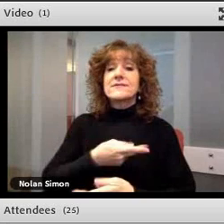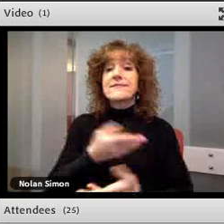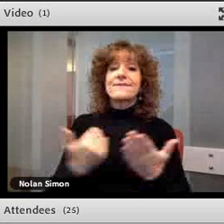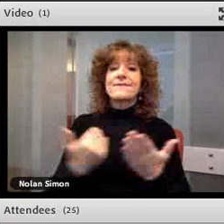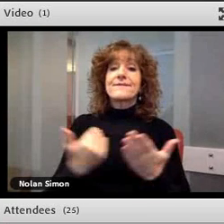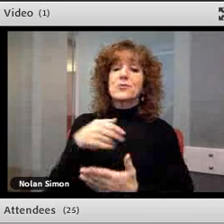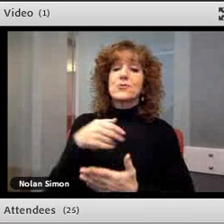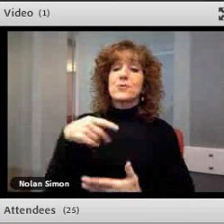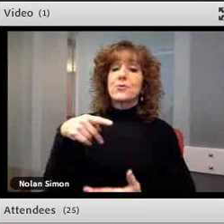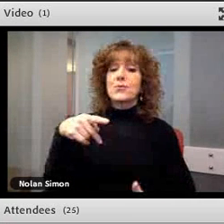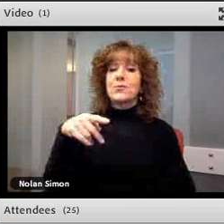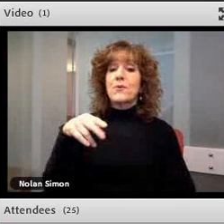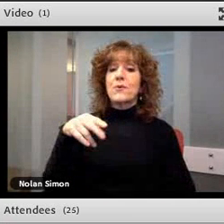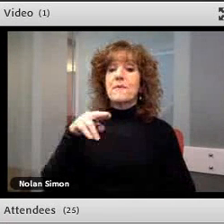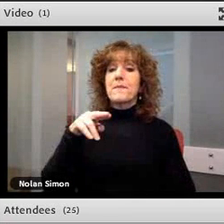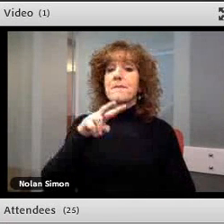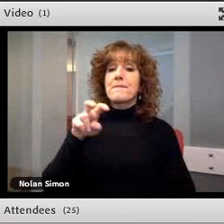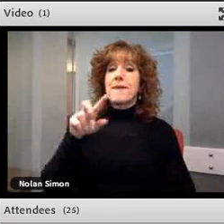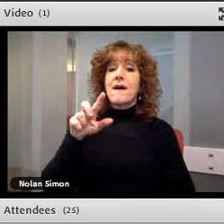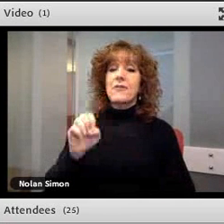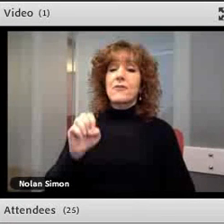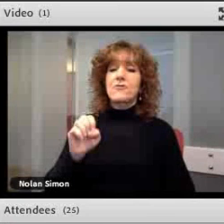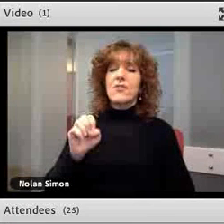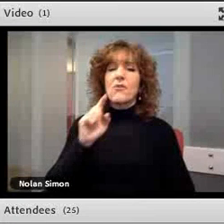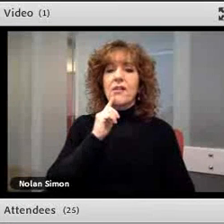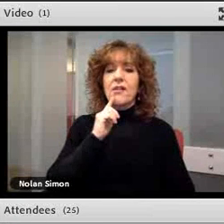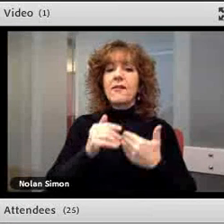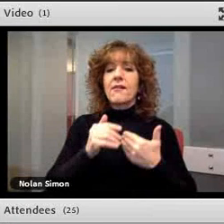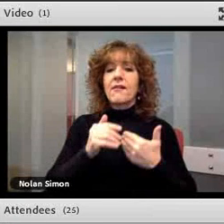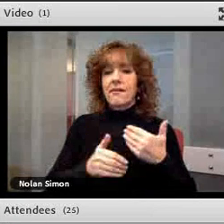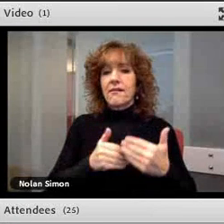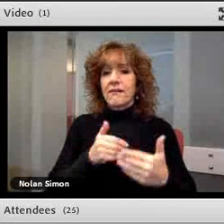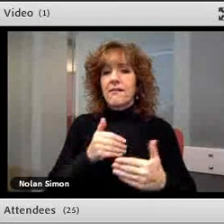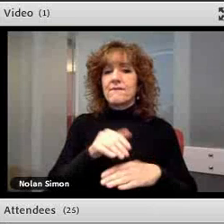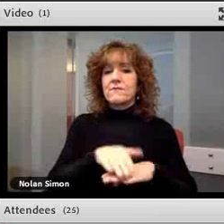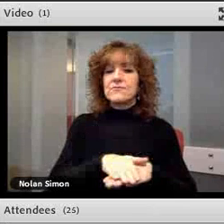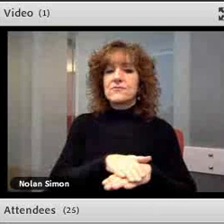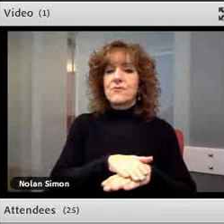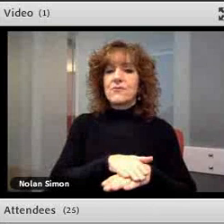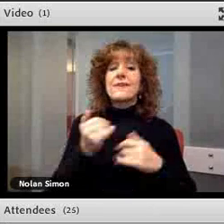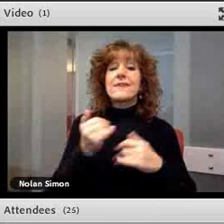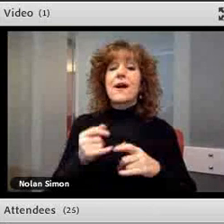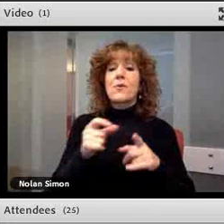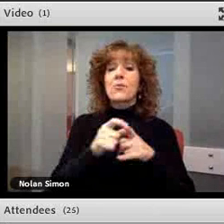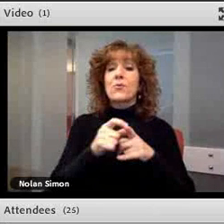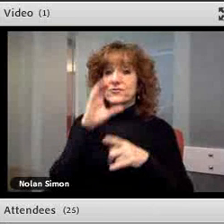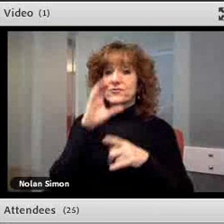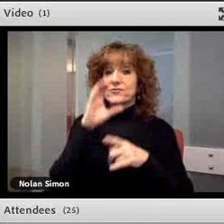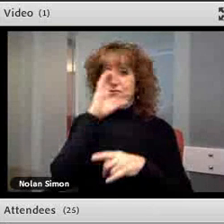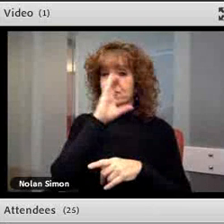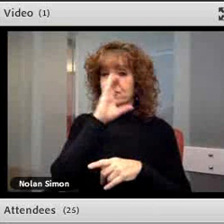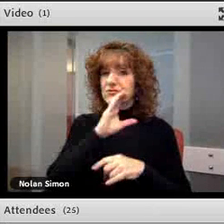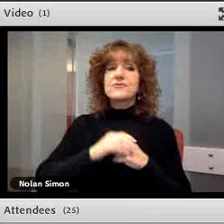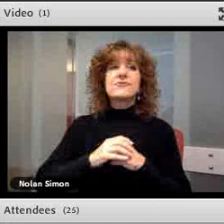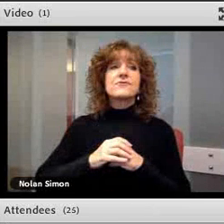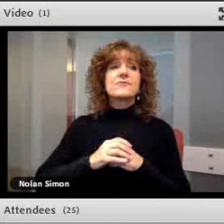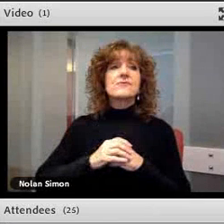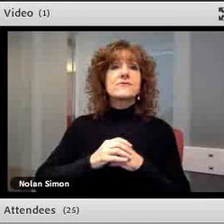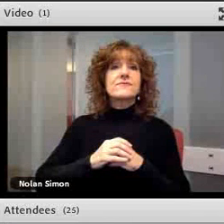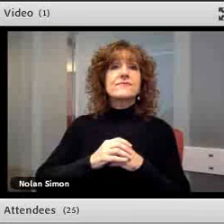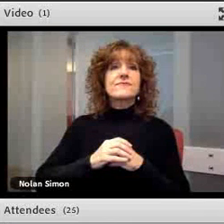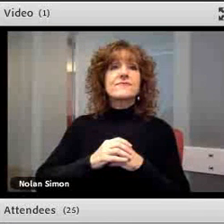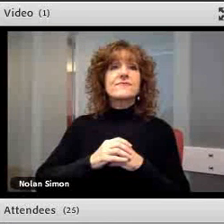a new puzzle. Let me see, it's going really slow. Let me show you with the word search. So this is somewhat